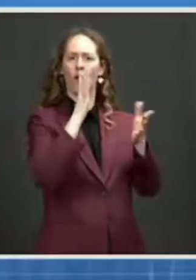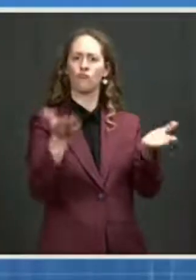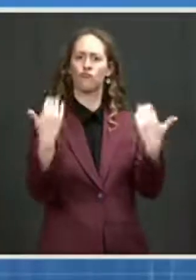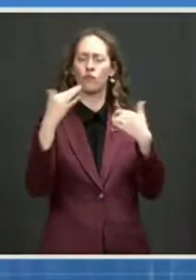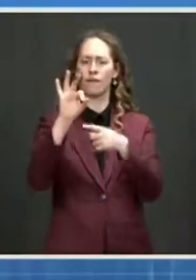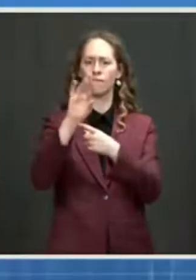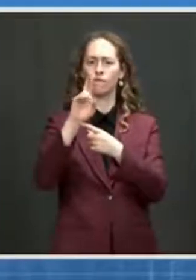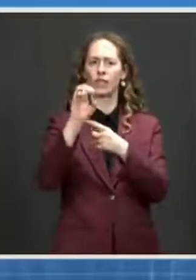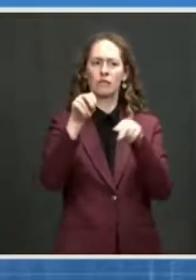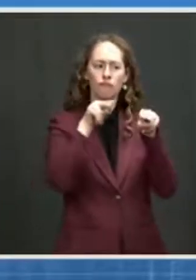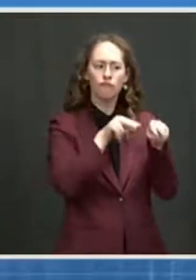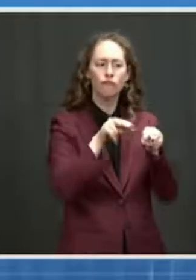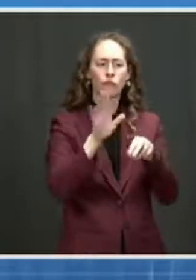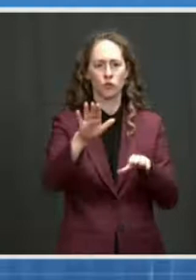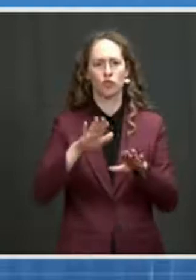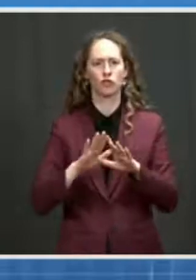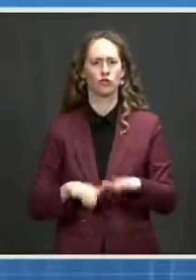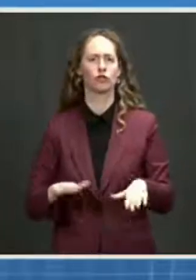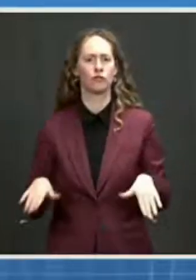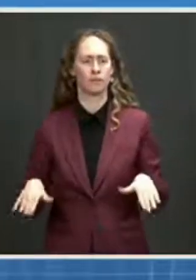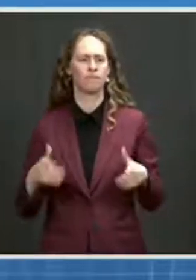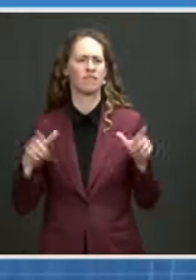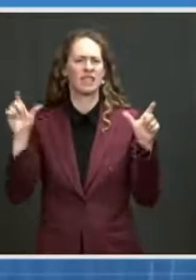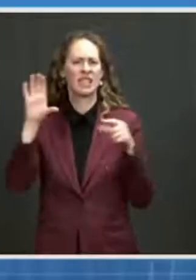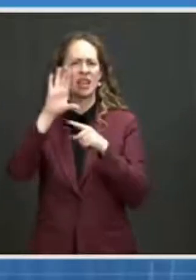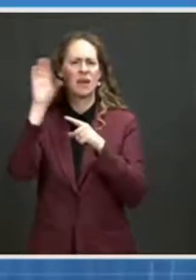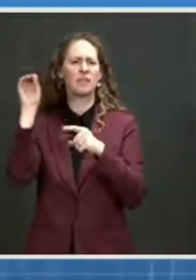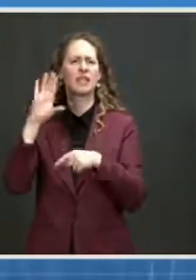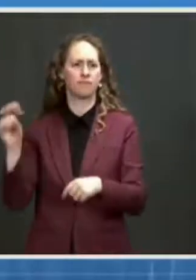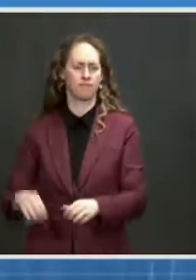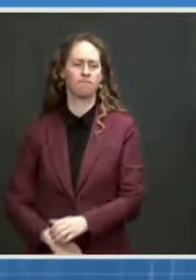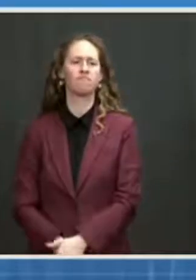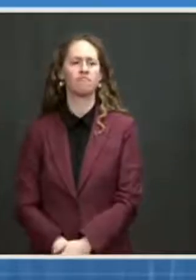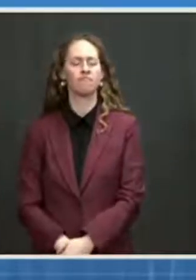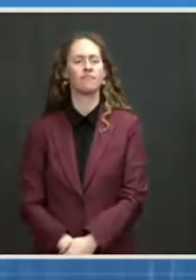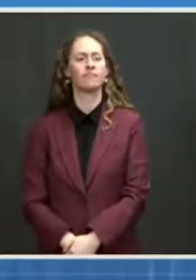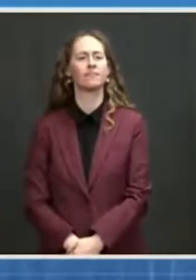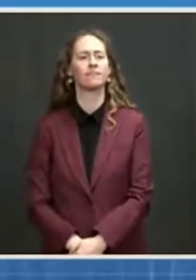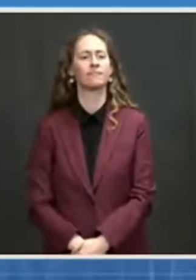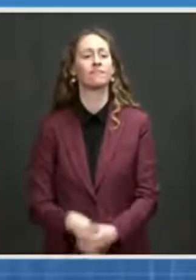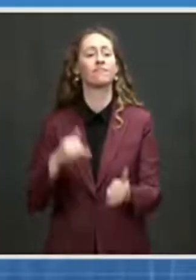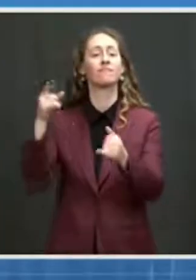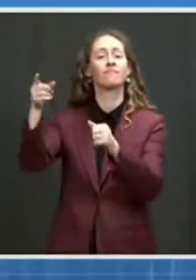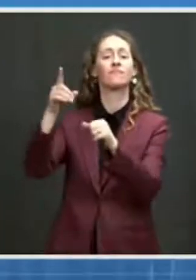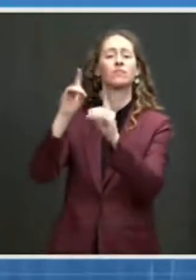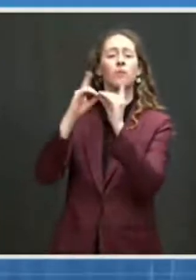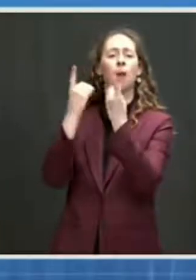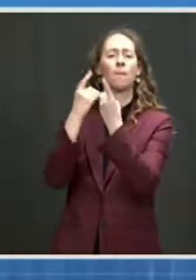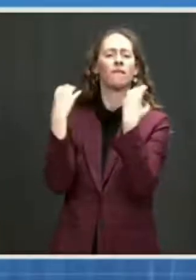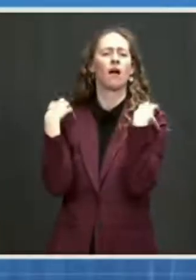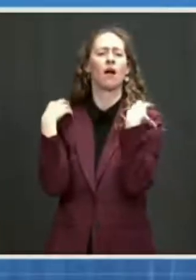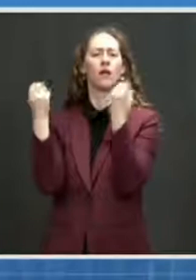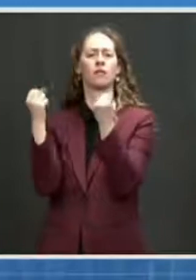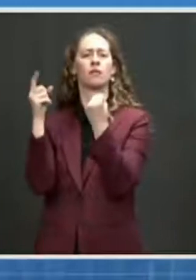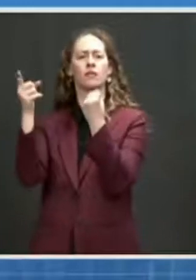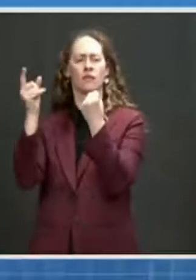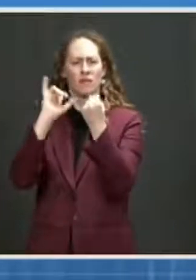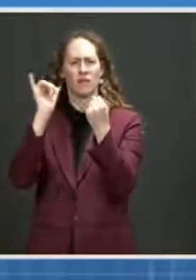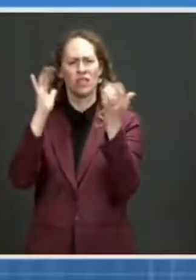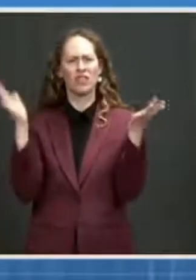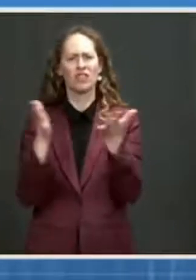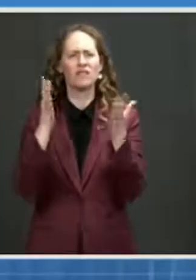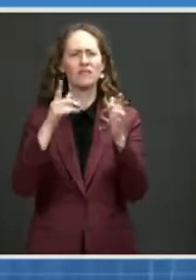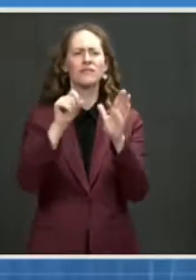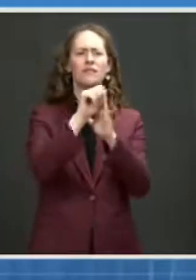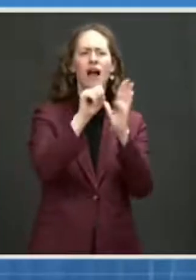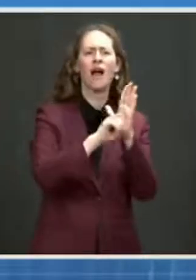vaccination. The Department of Health and Human Services also issued guidance encouraging all states to use funding from the